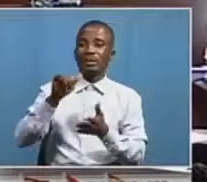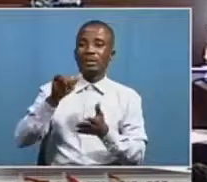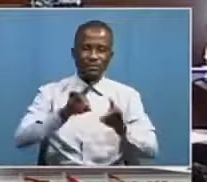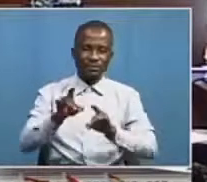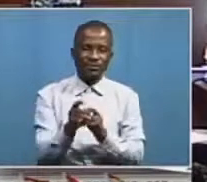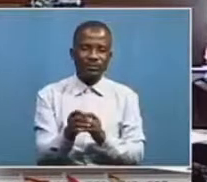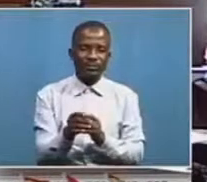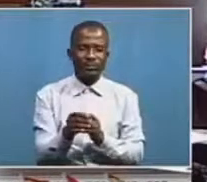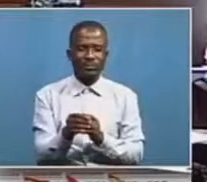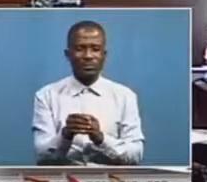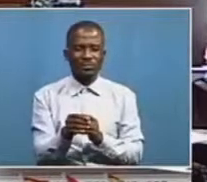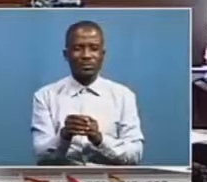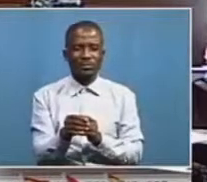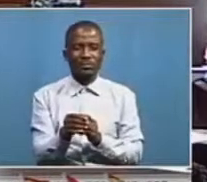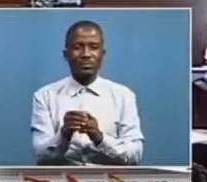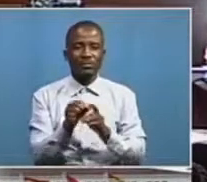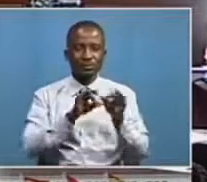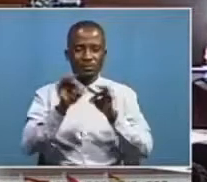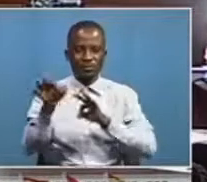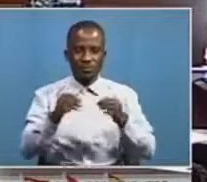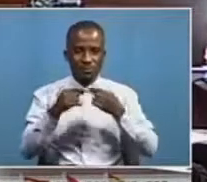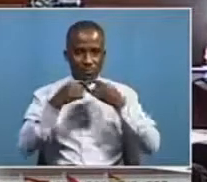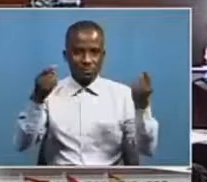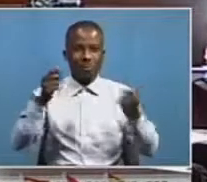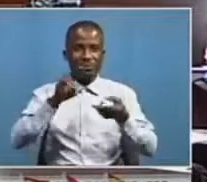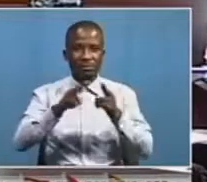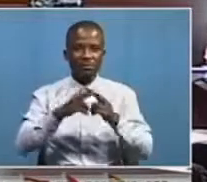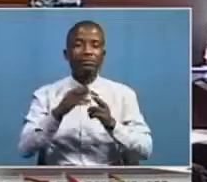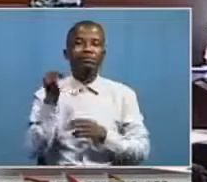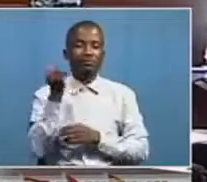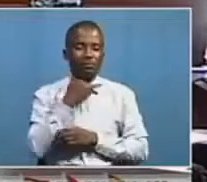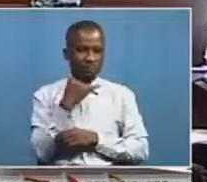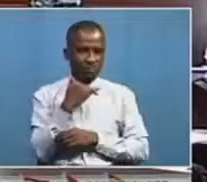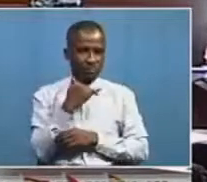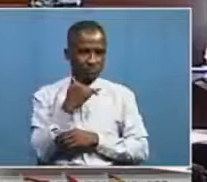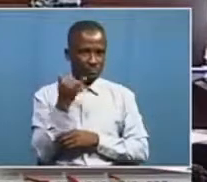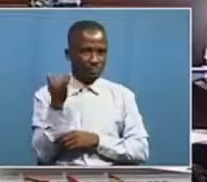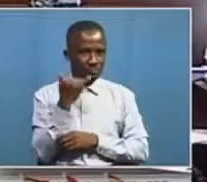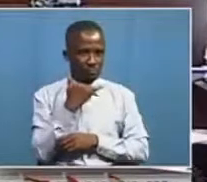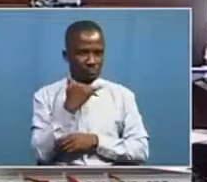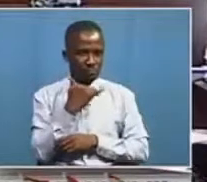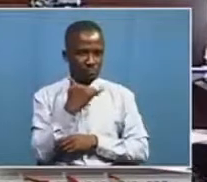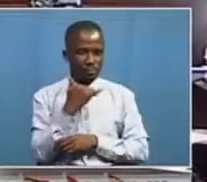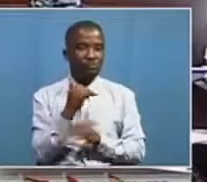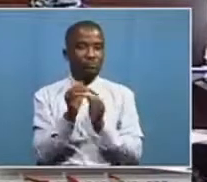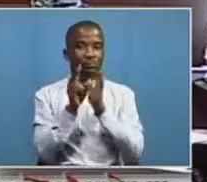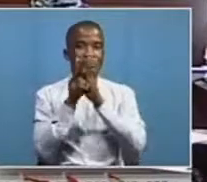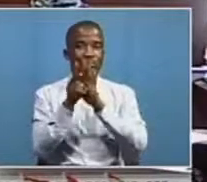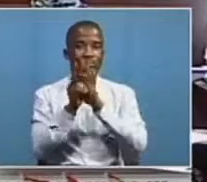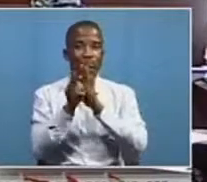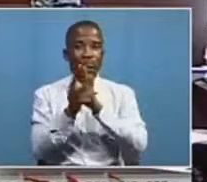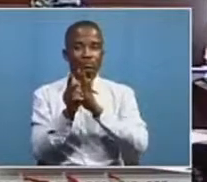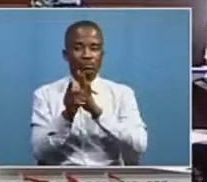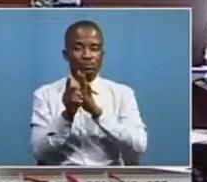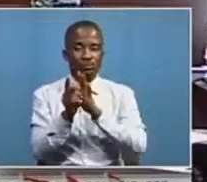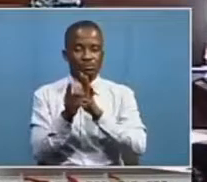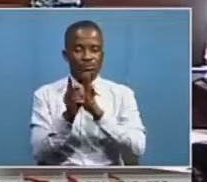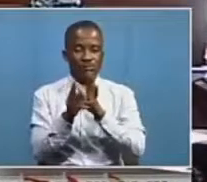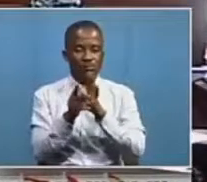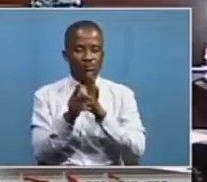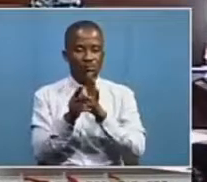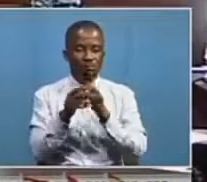description she gave to this figure was wrong. Exhibit A, which is a video clip of the